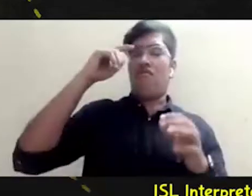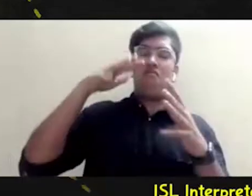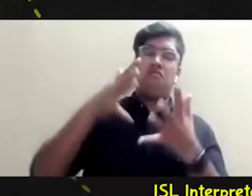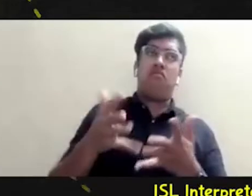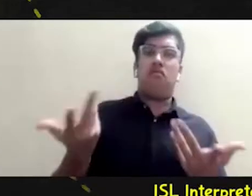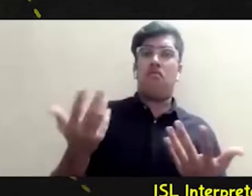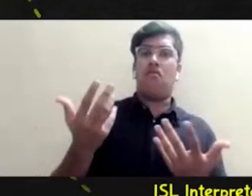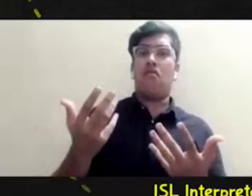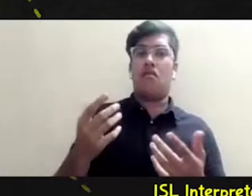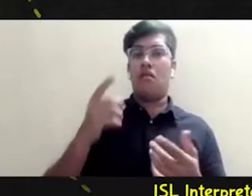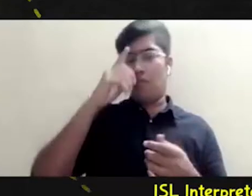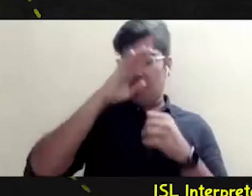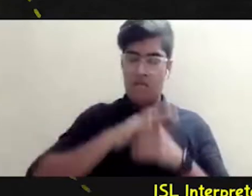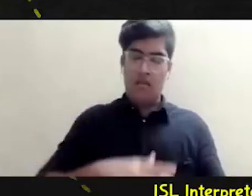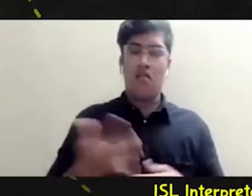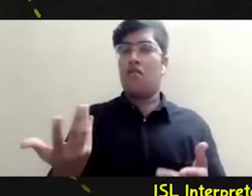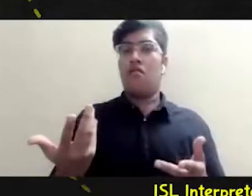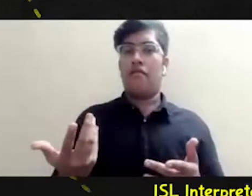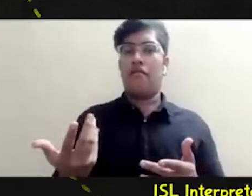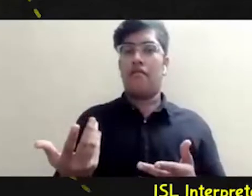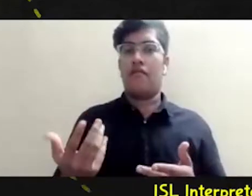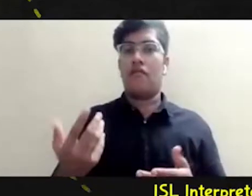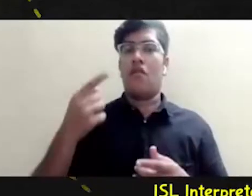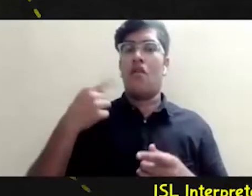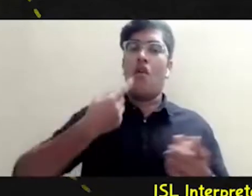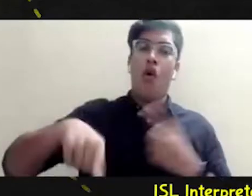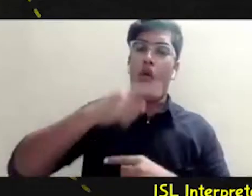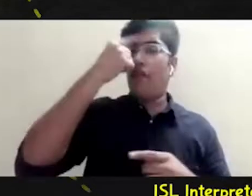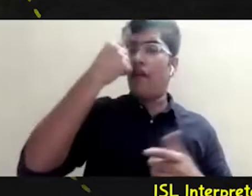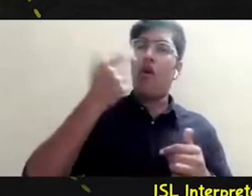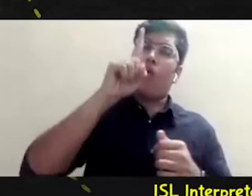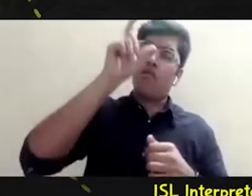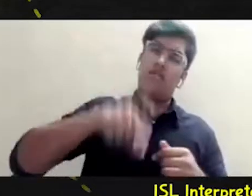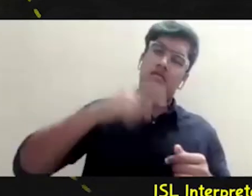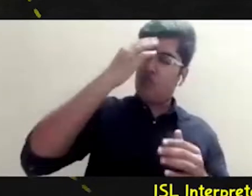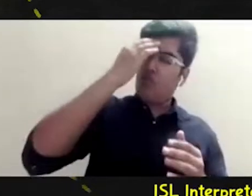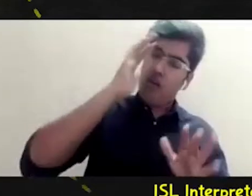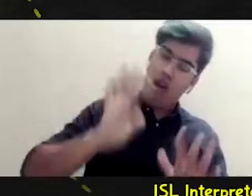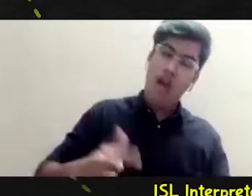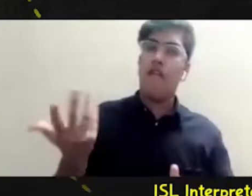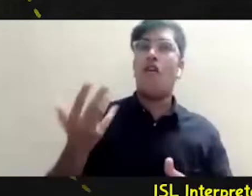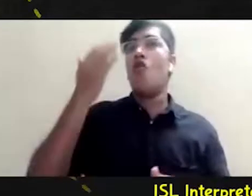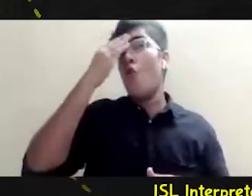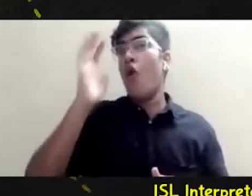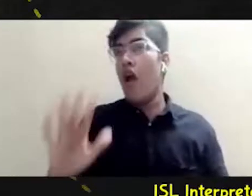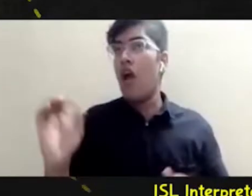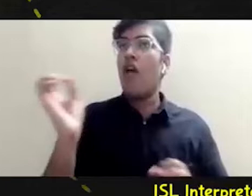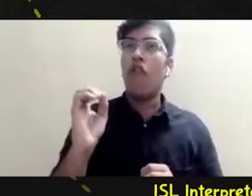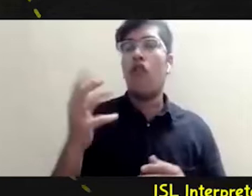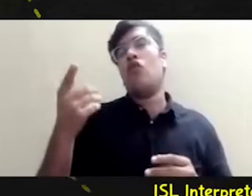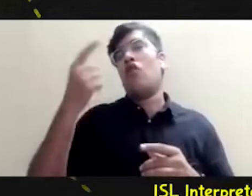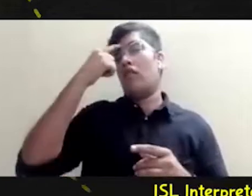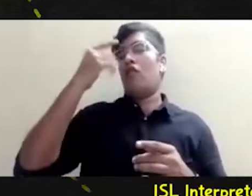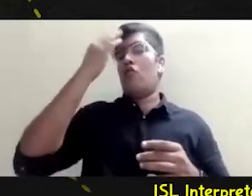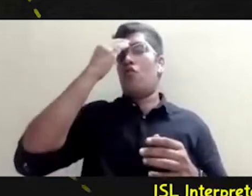with. Okay. We think that someone already knows. It's not they might know. They probably already knows by the way